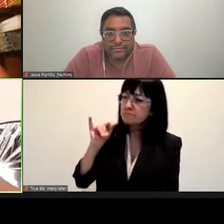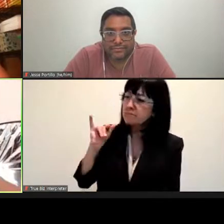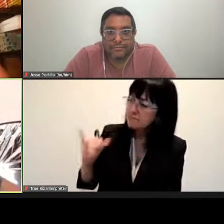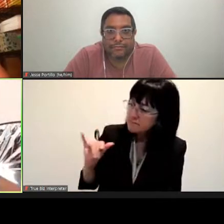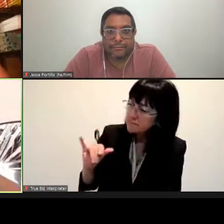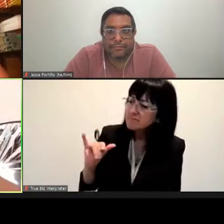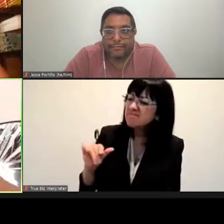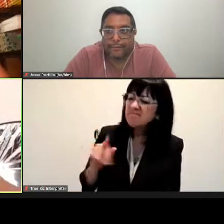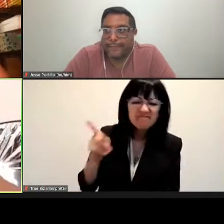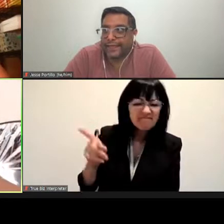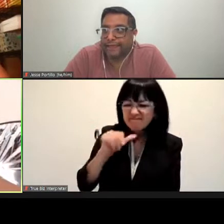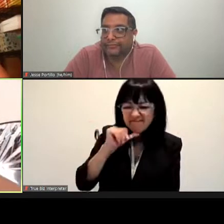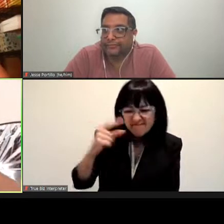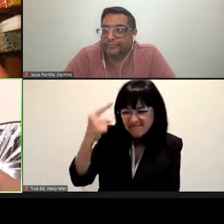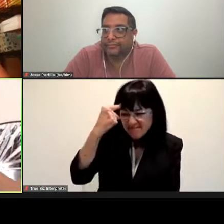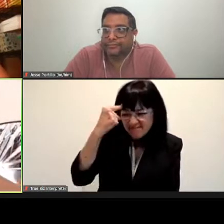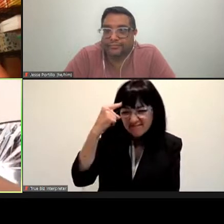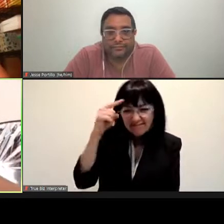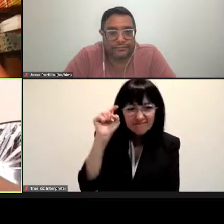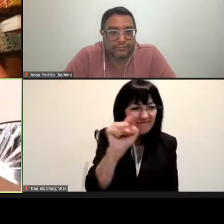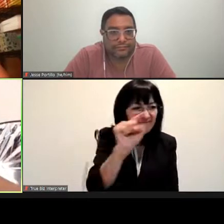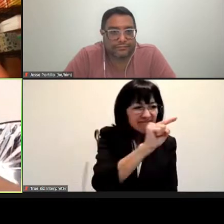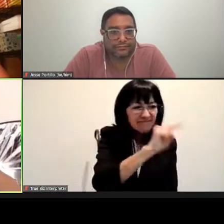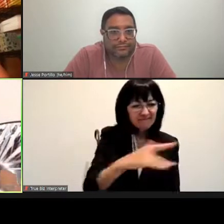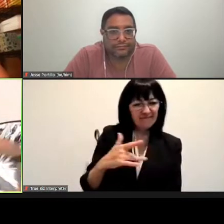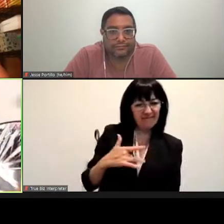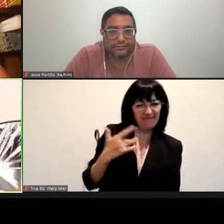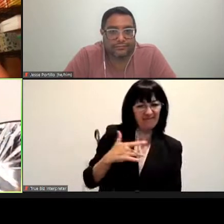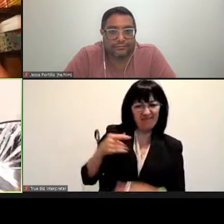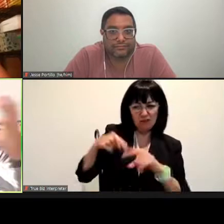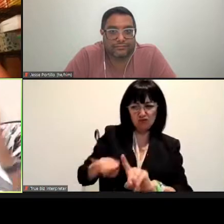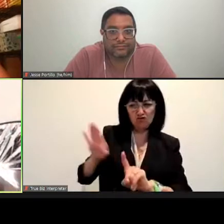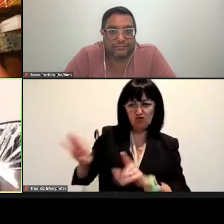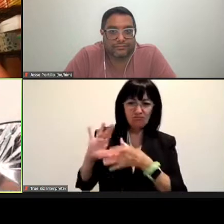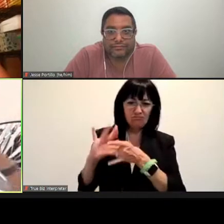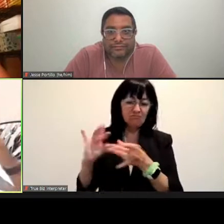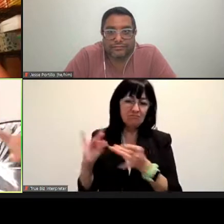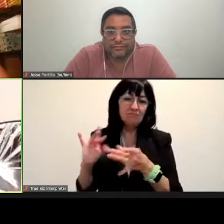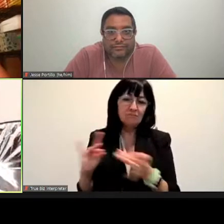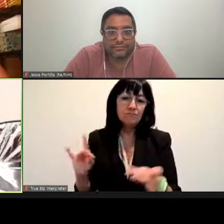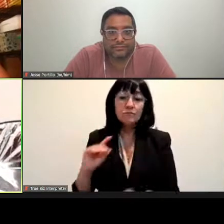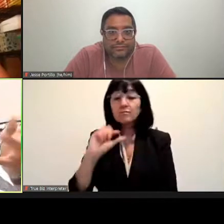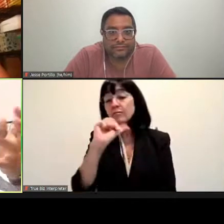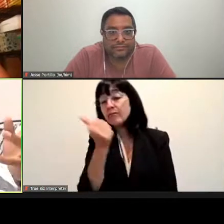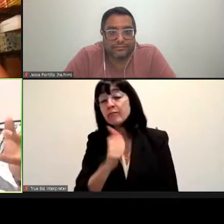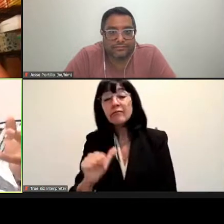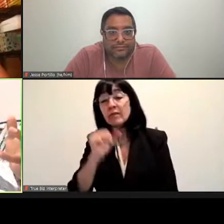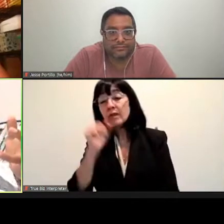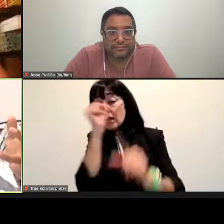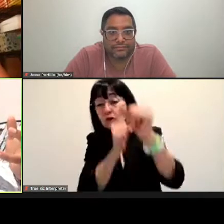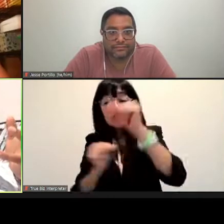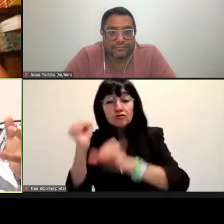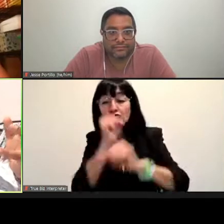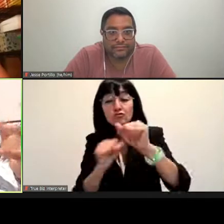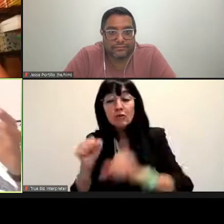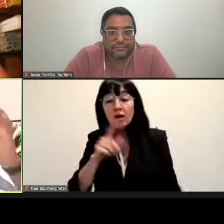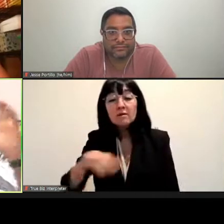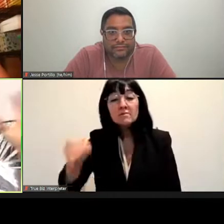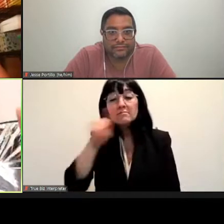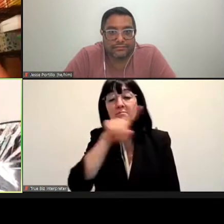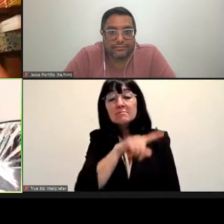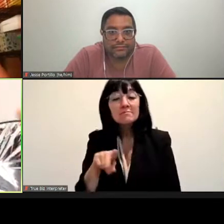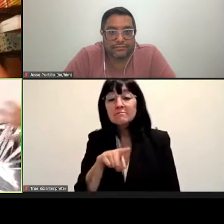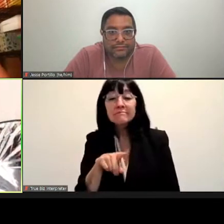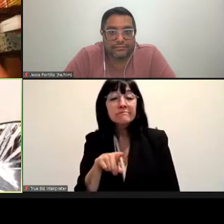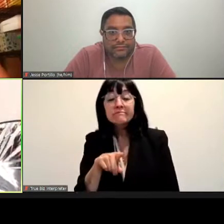who is not putting these clothes on in the room feel. So any strategies for dealing with those situations, I think